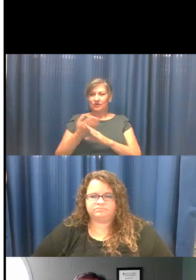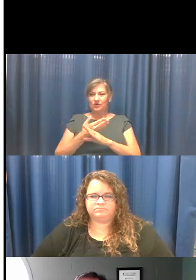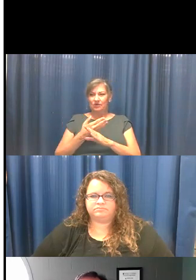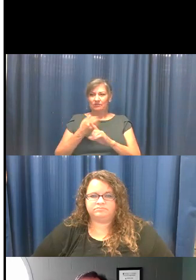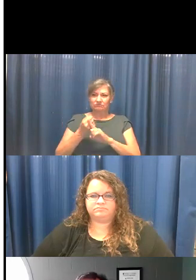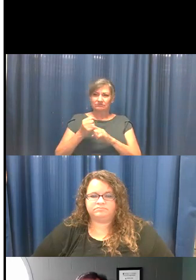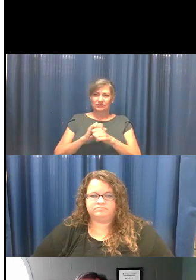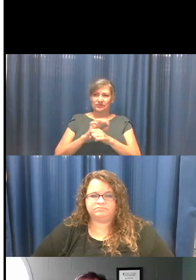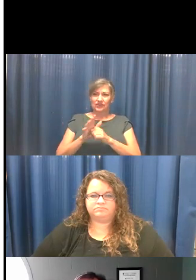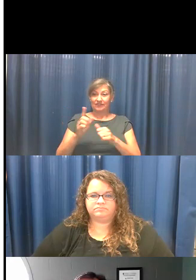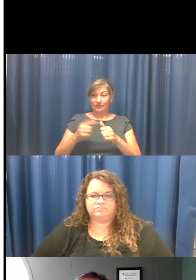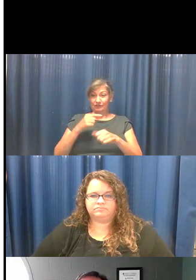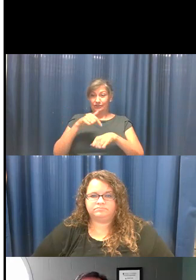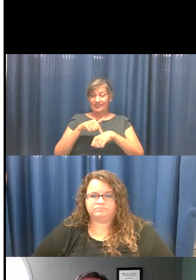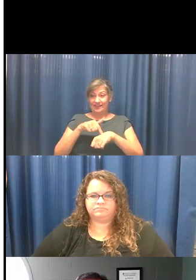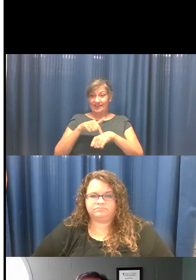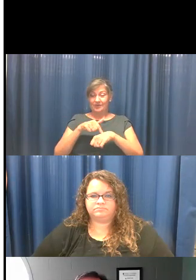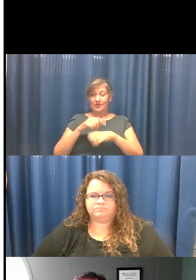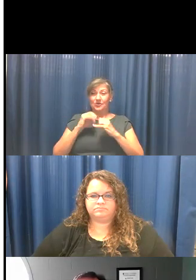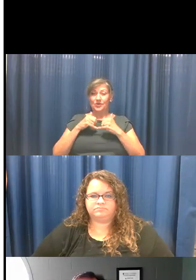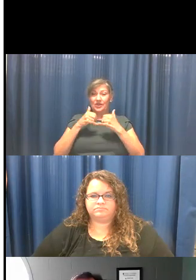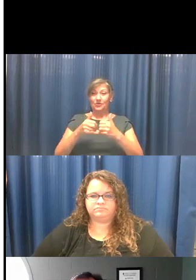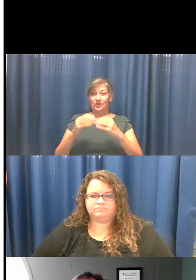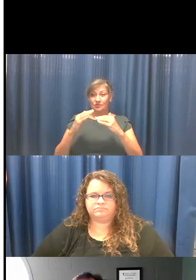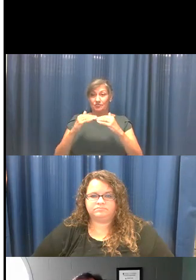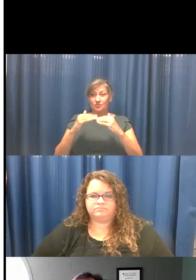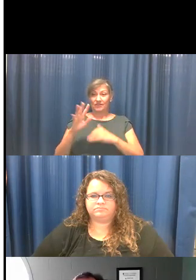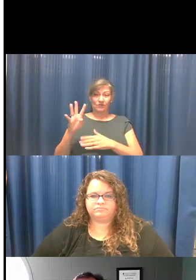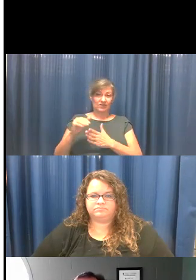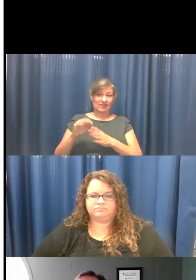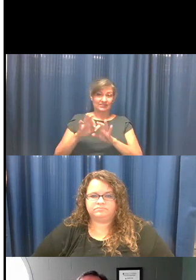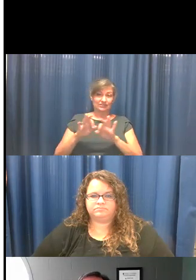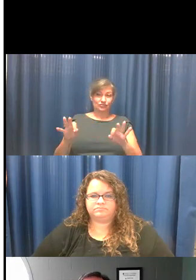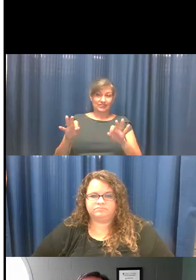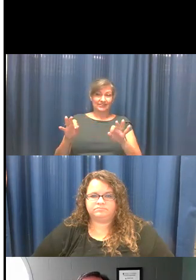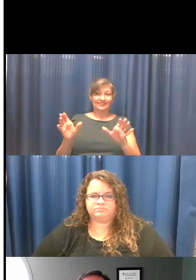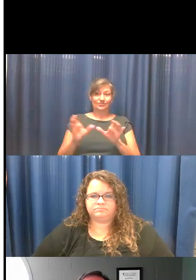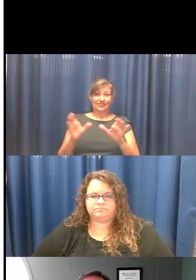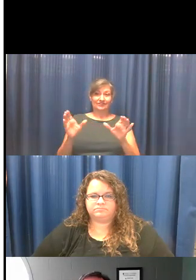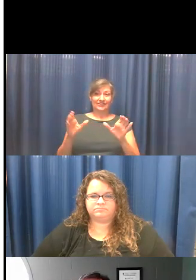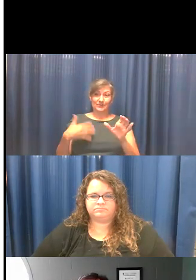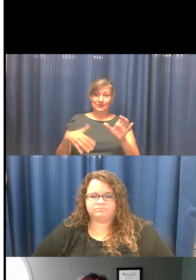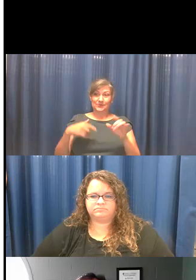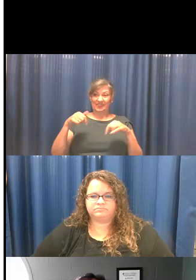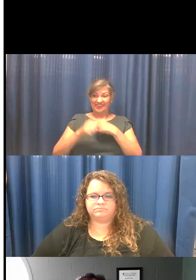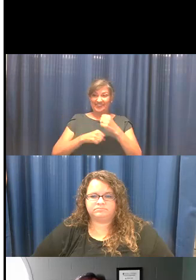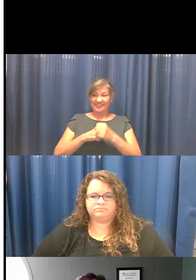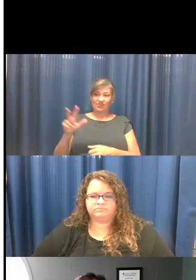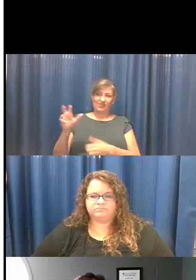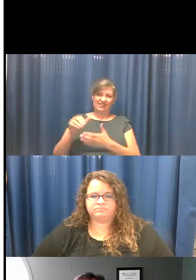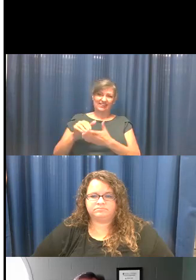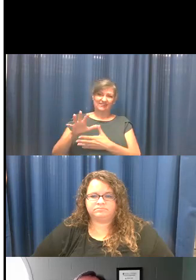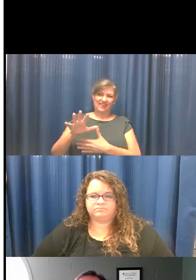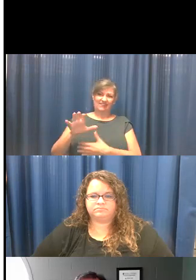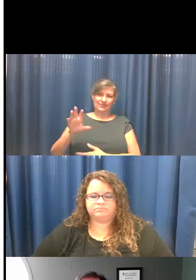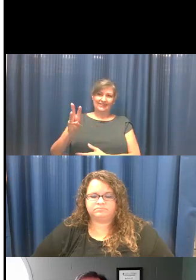college, we awarded more than 4,000 degrees and certificates. This year, we were at